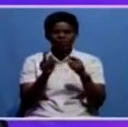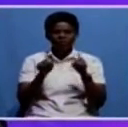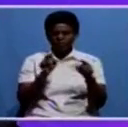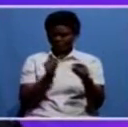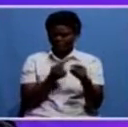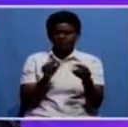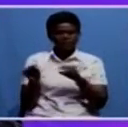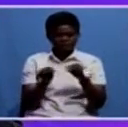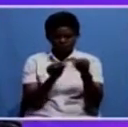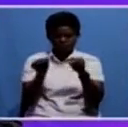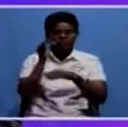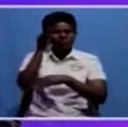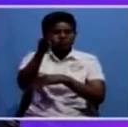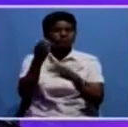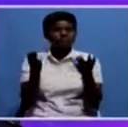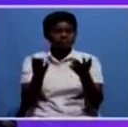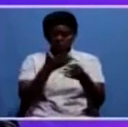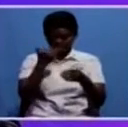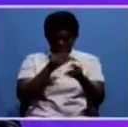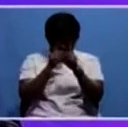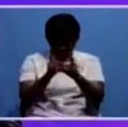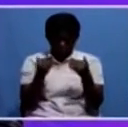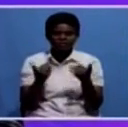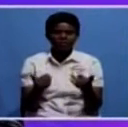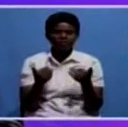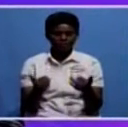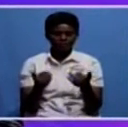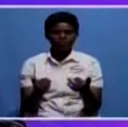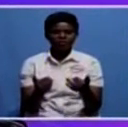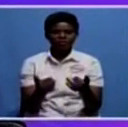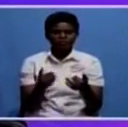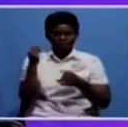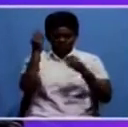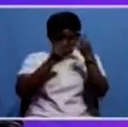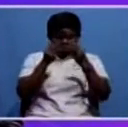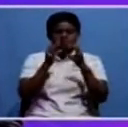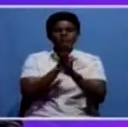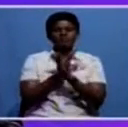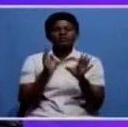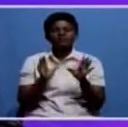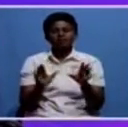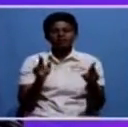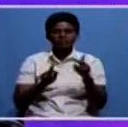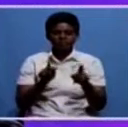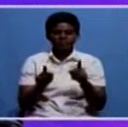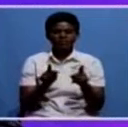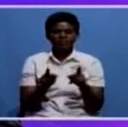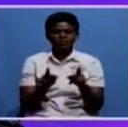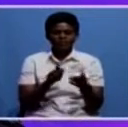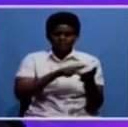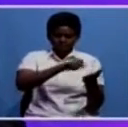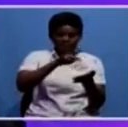anywhere, the decision had to be taken there and then, because our concern are the Zambians, that they're not being